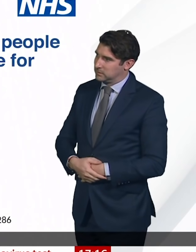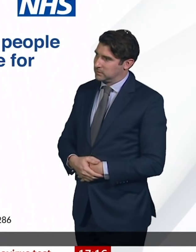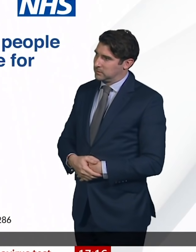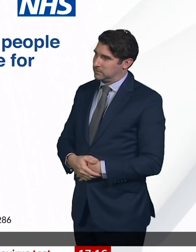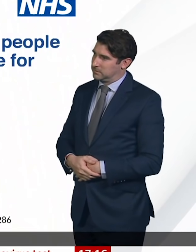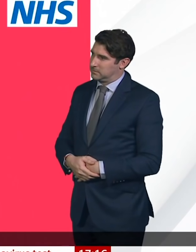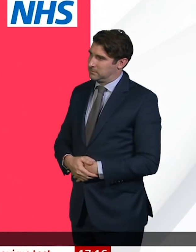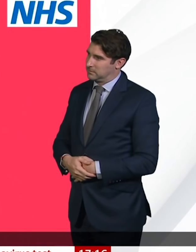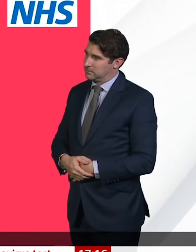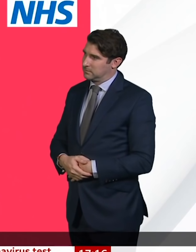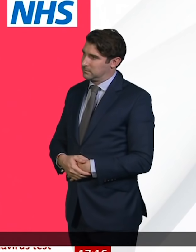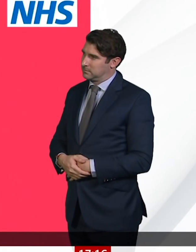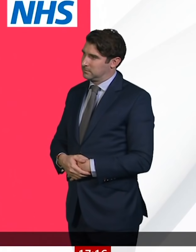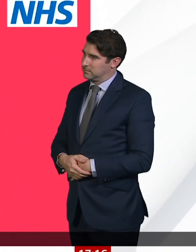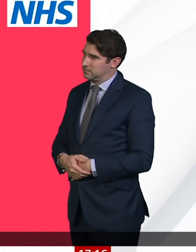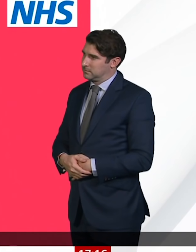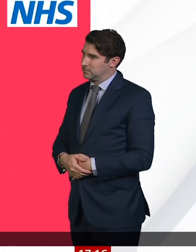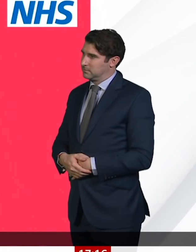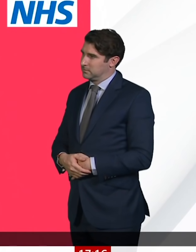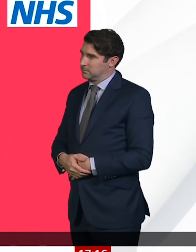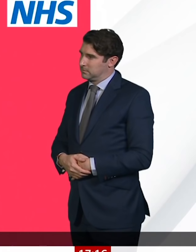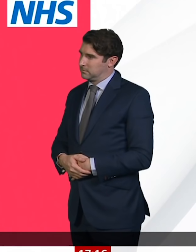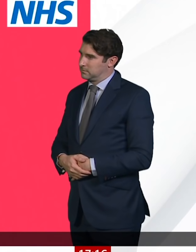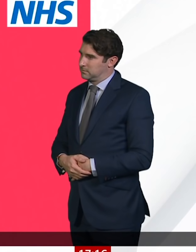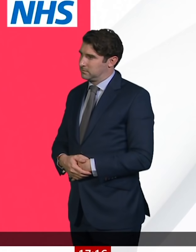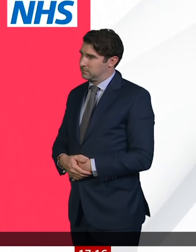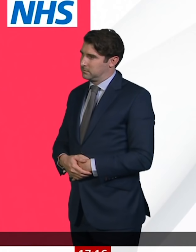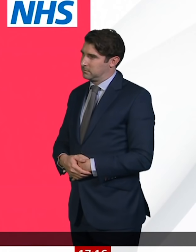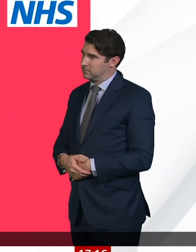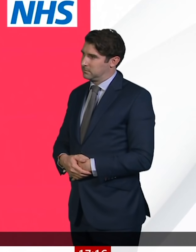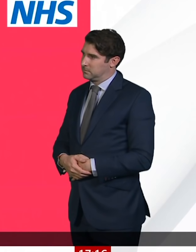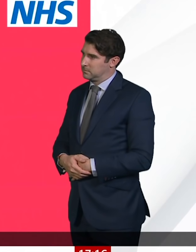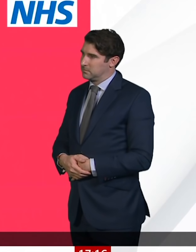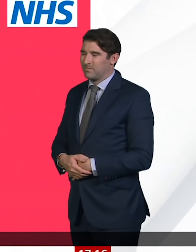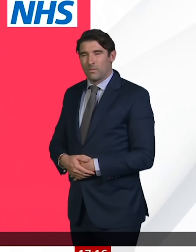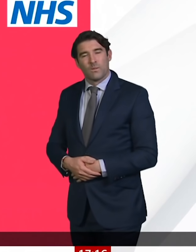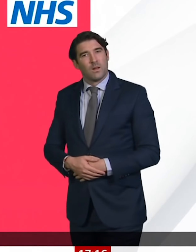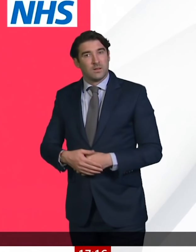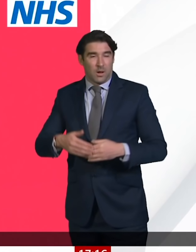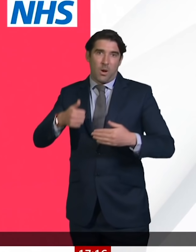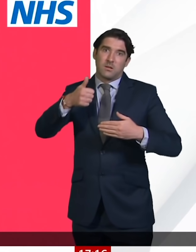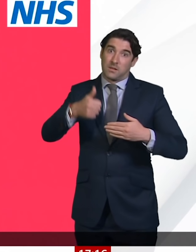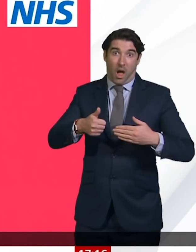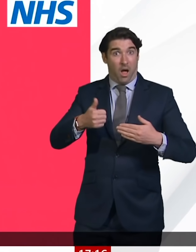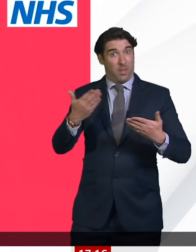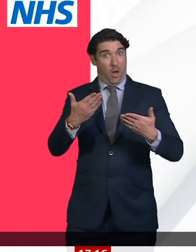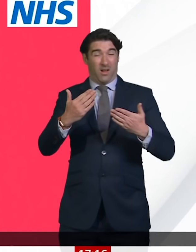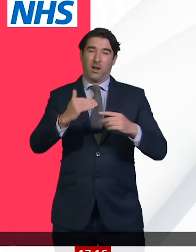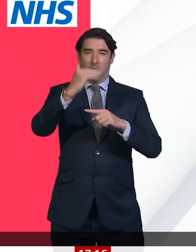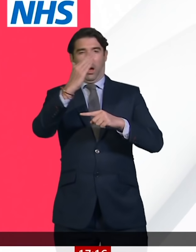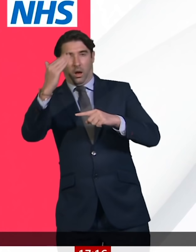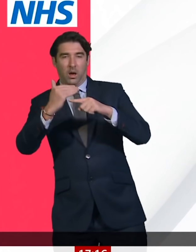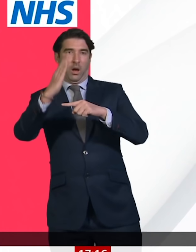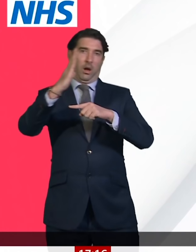and Midlands, primarily, not exclusively, but now potentially spreading elsewhere if we do not all